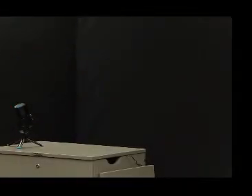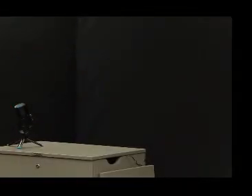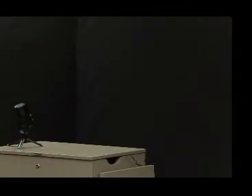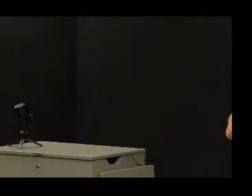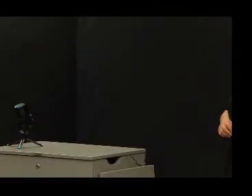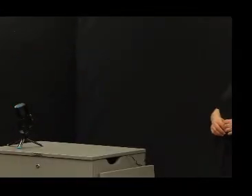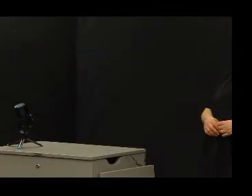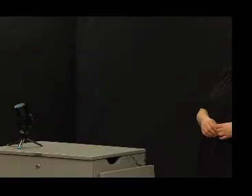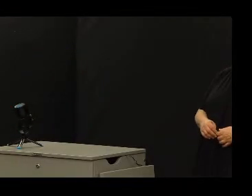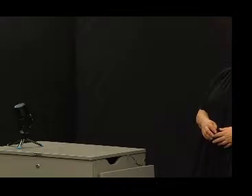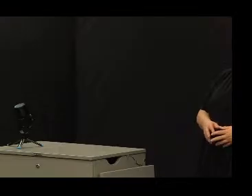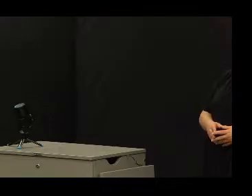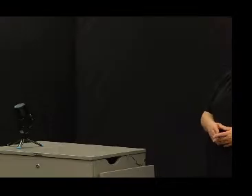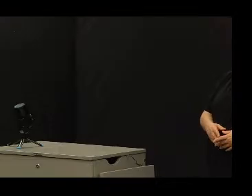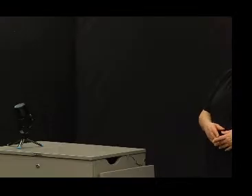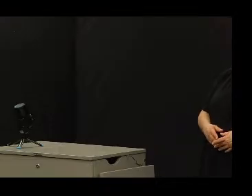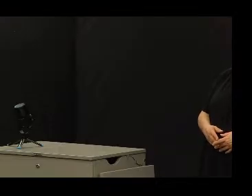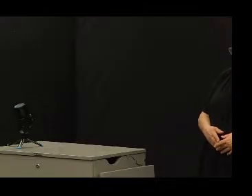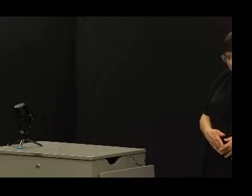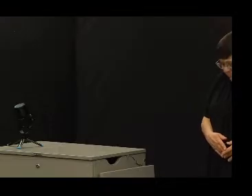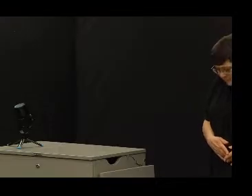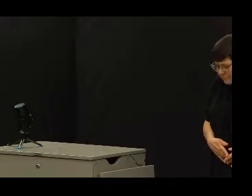Yes, thank you, Barbie, for that comment.